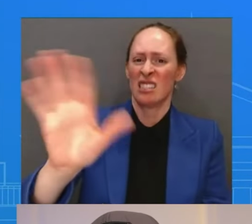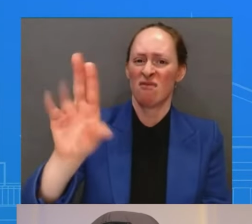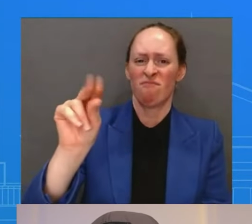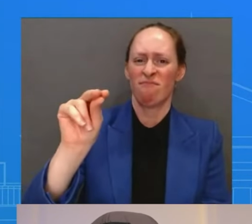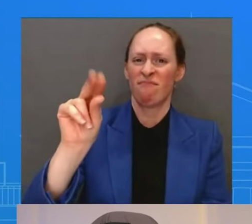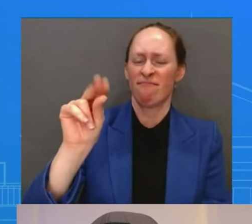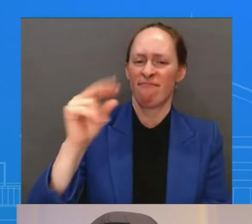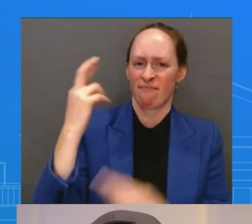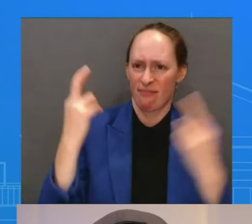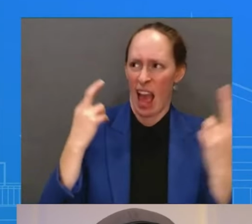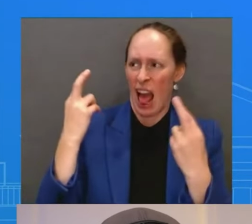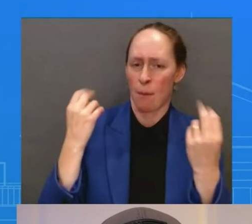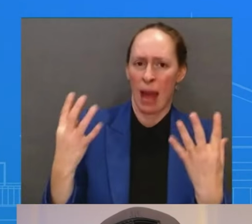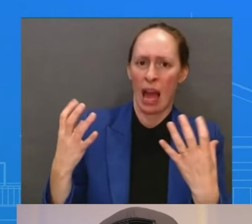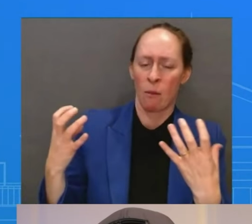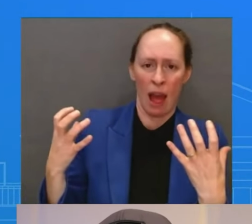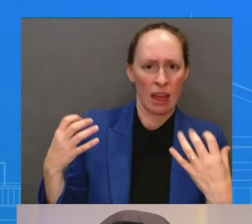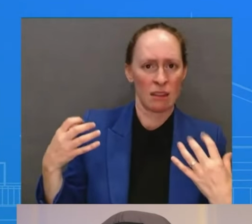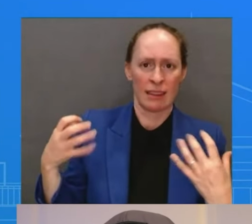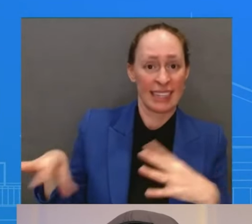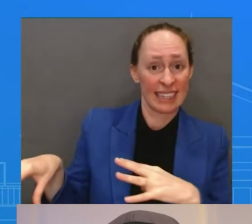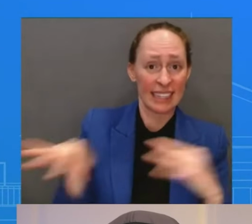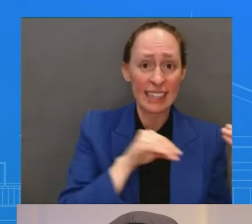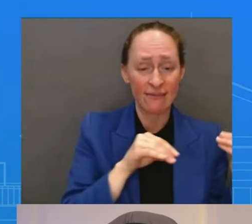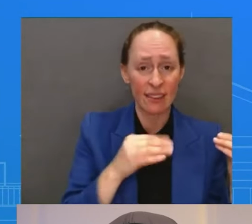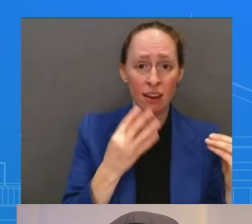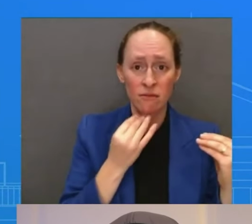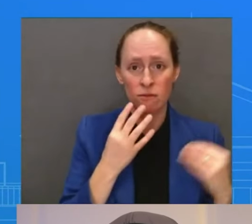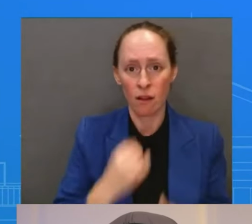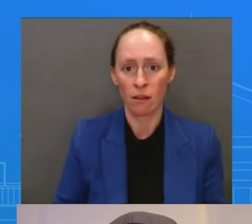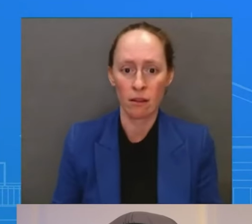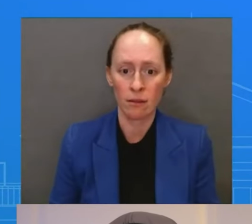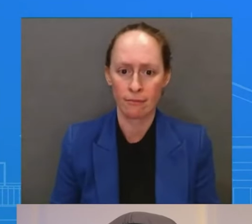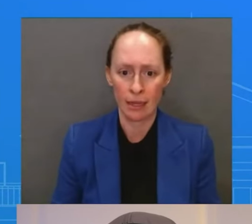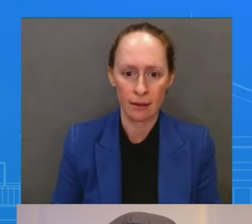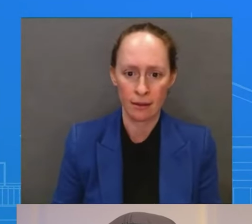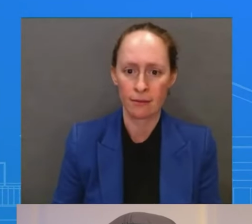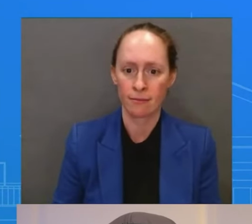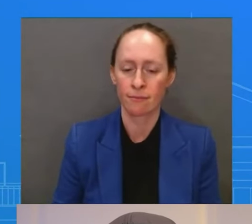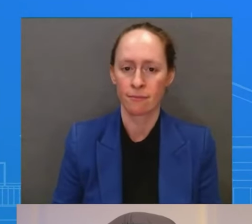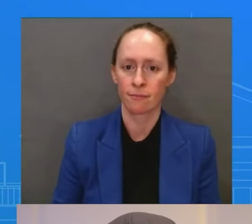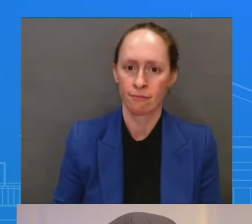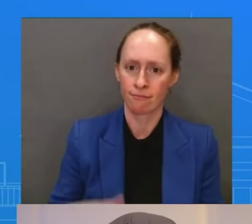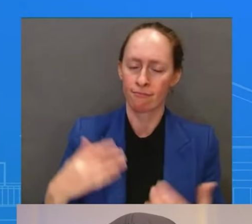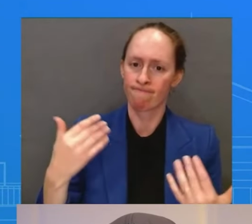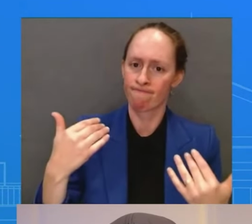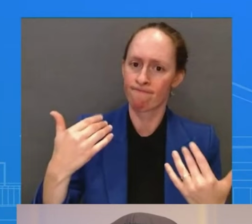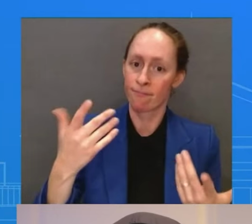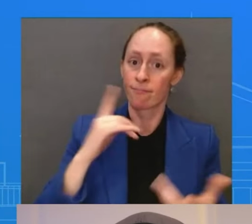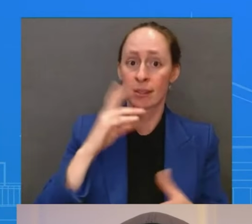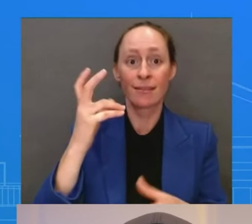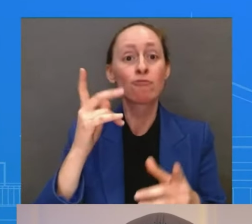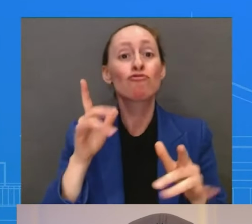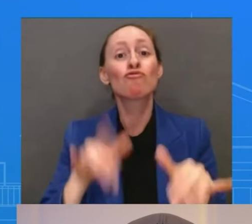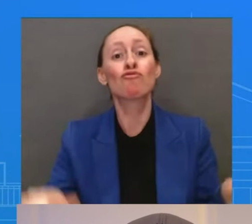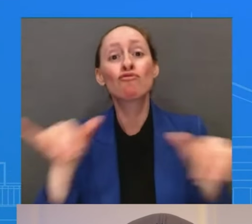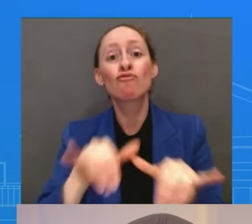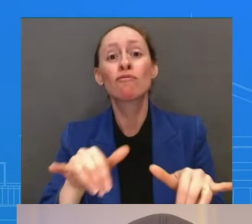this made sense as the next best move. If we have to adjust it, we absolutely will. On the day of jihad, are we doing